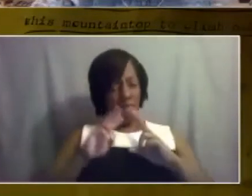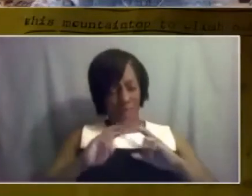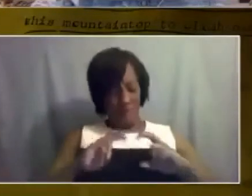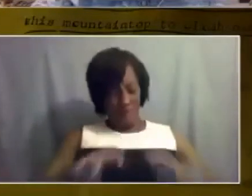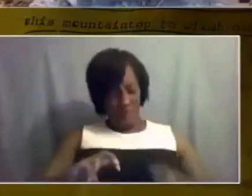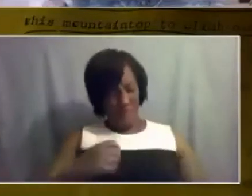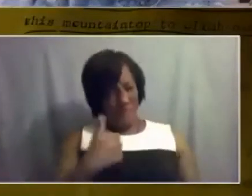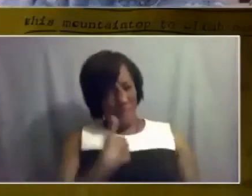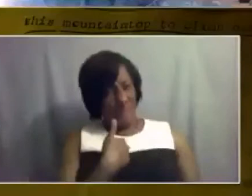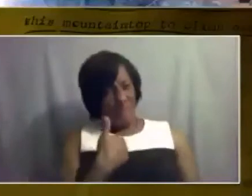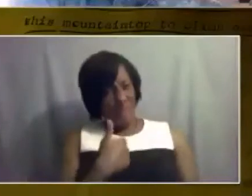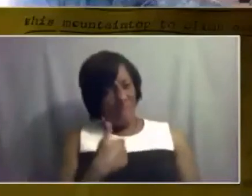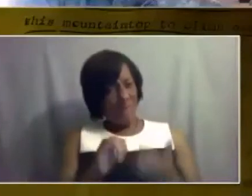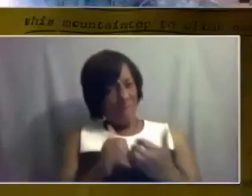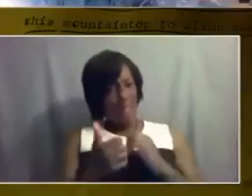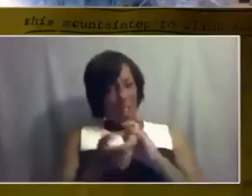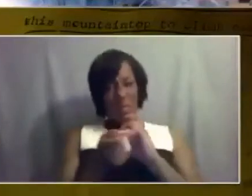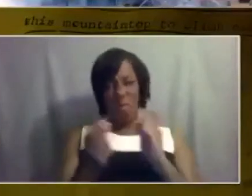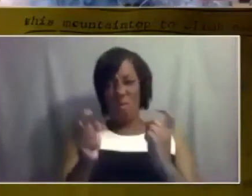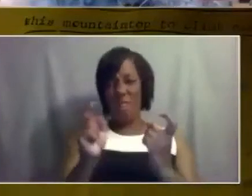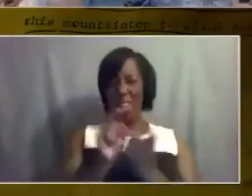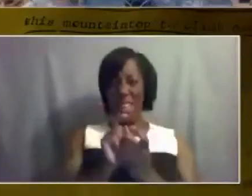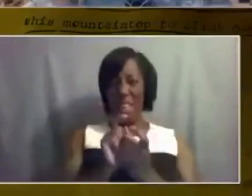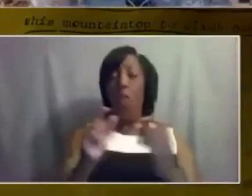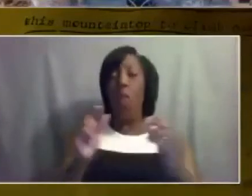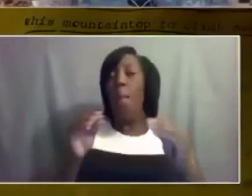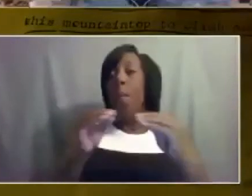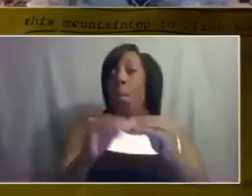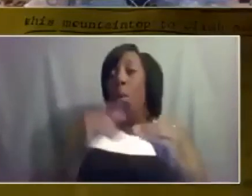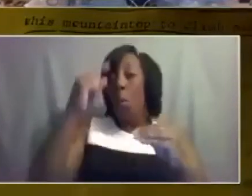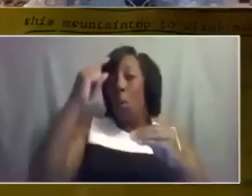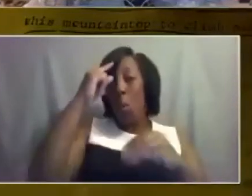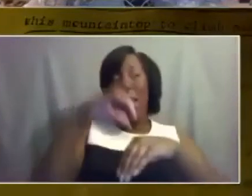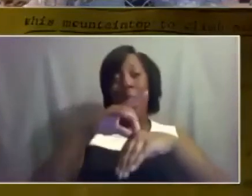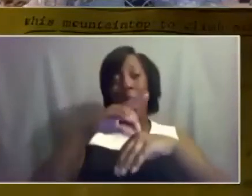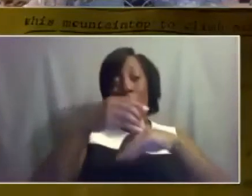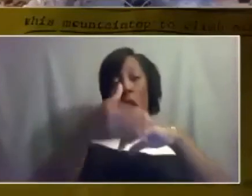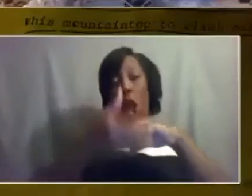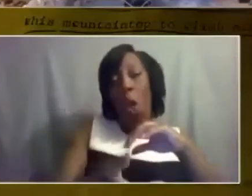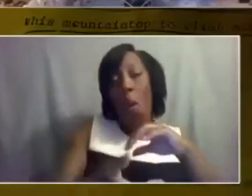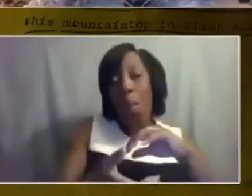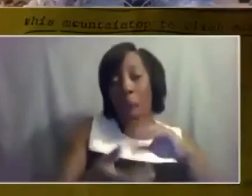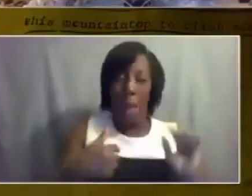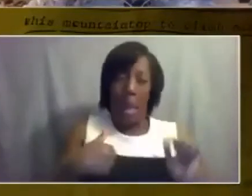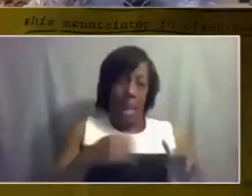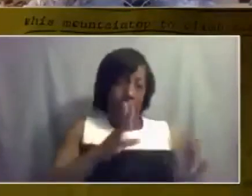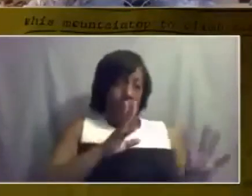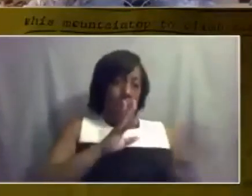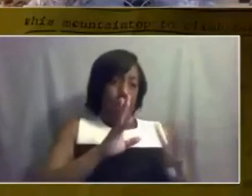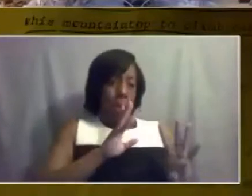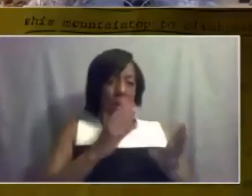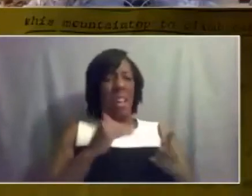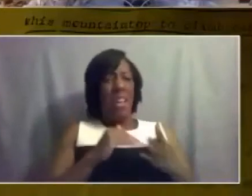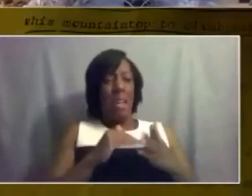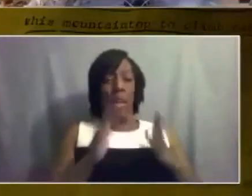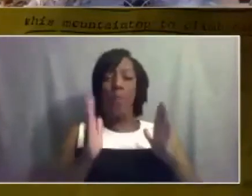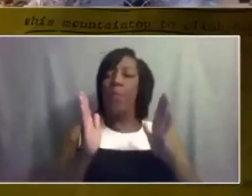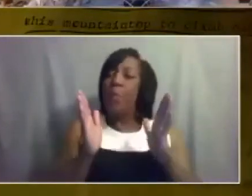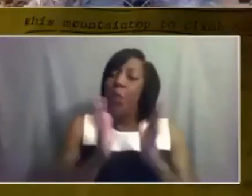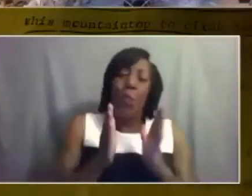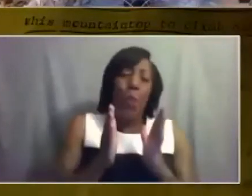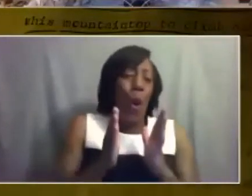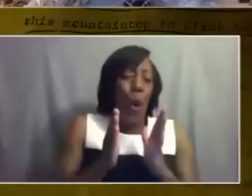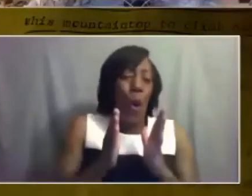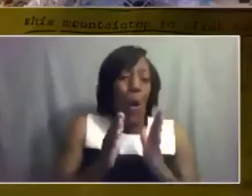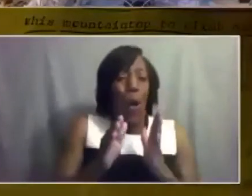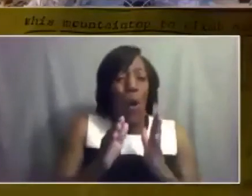we become global, and because I speak from my experience as, you know, against a small reservation girl